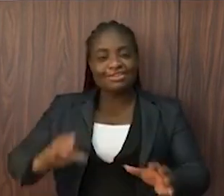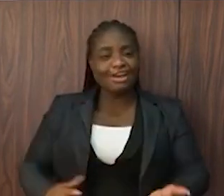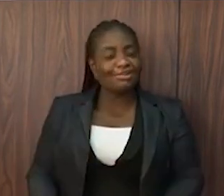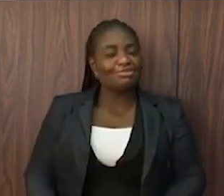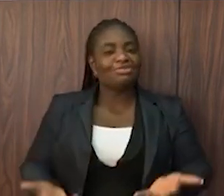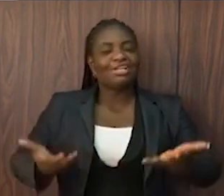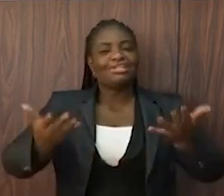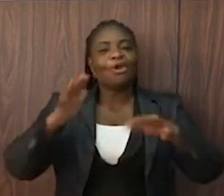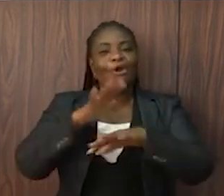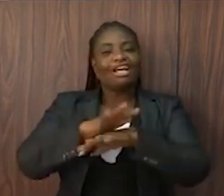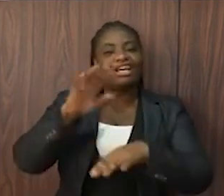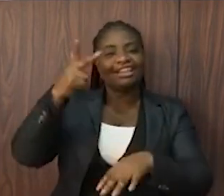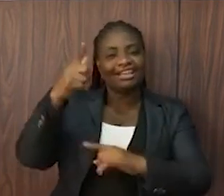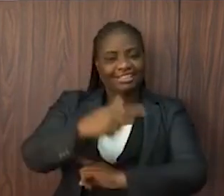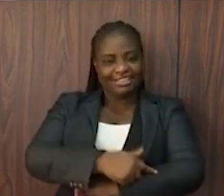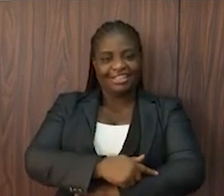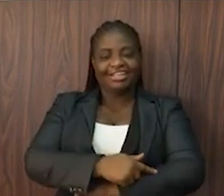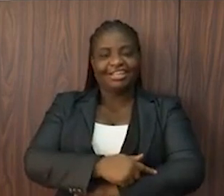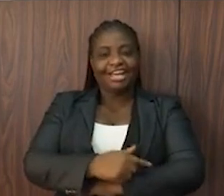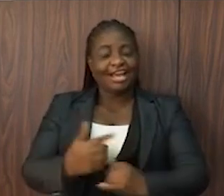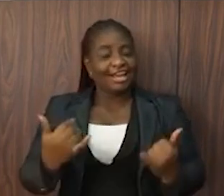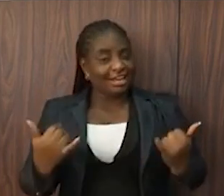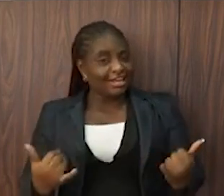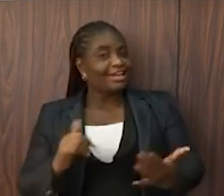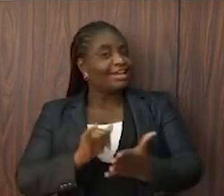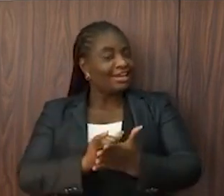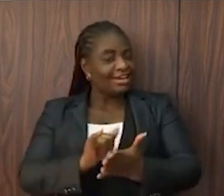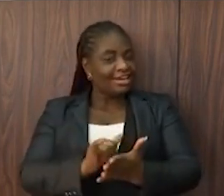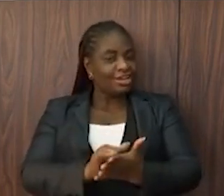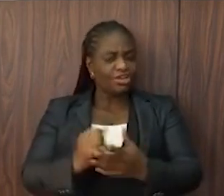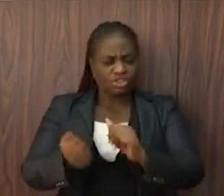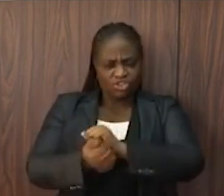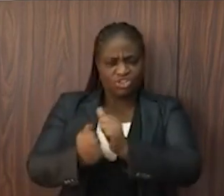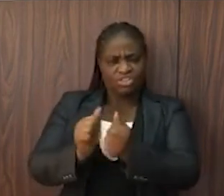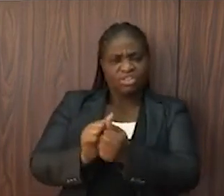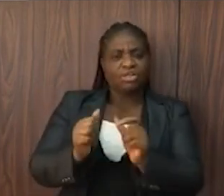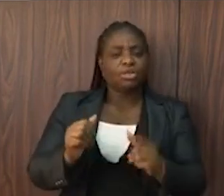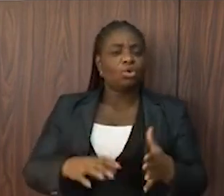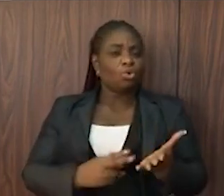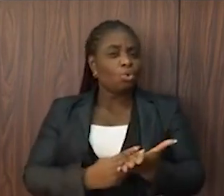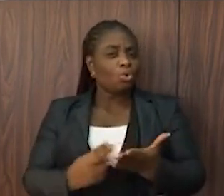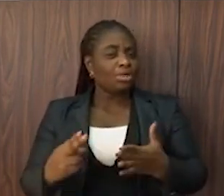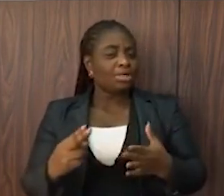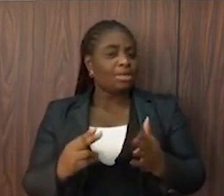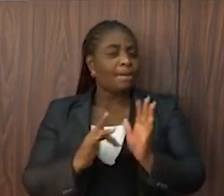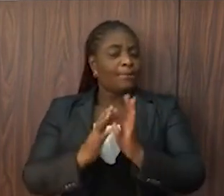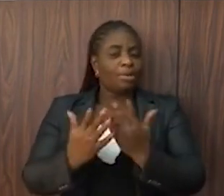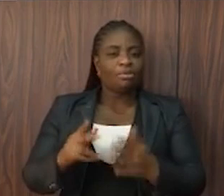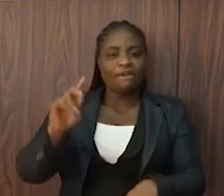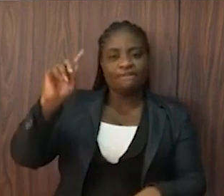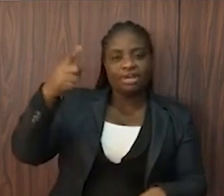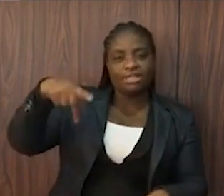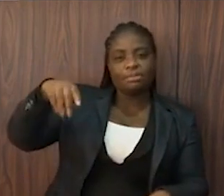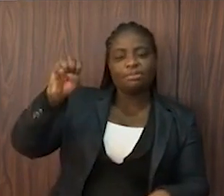Jesus Christ resurrected on the third day, an act which, in the words of Holy Scripture,